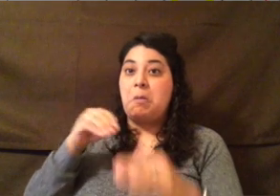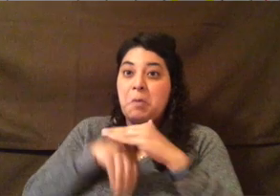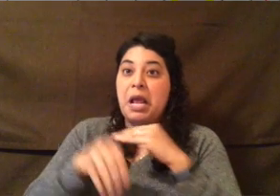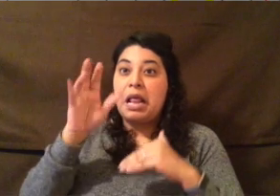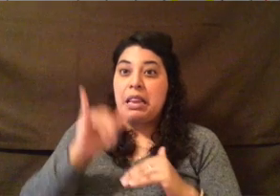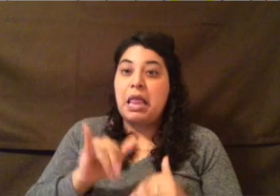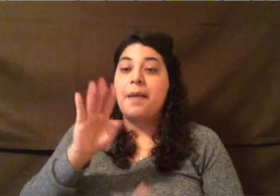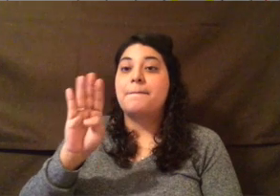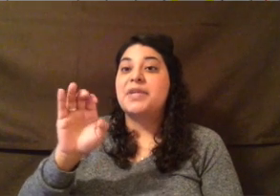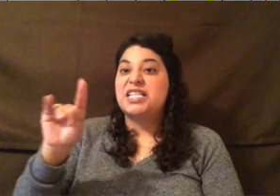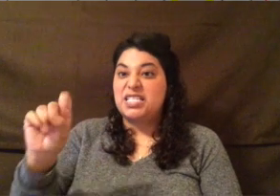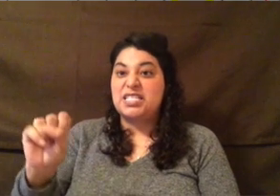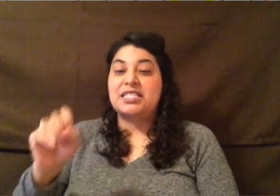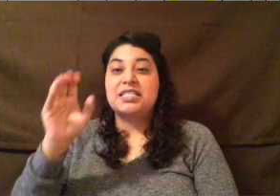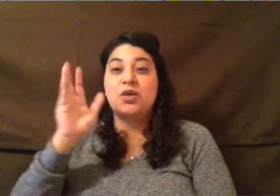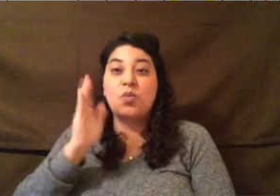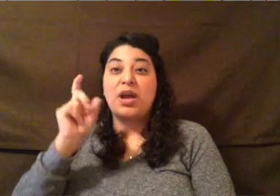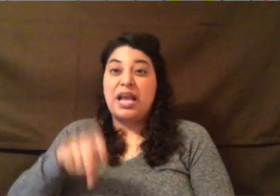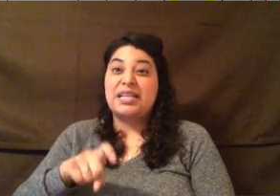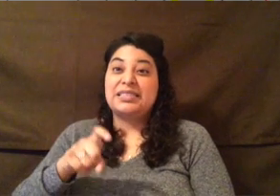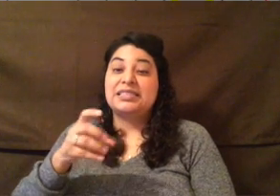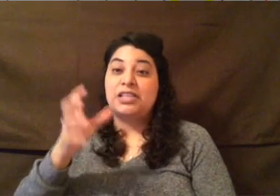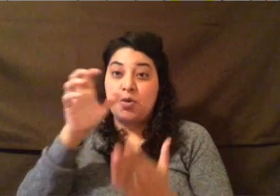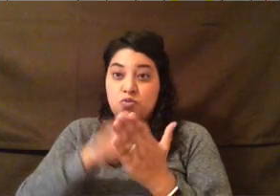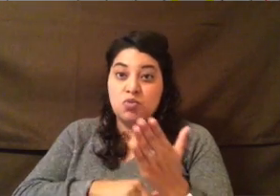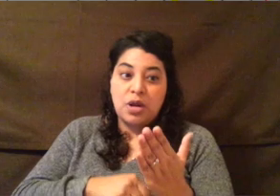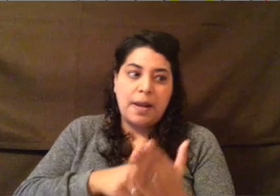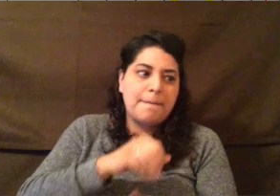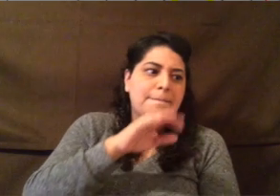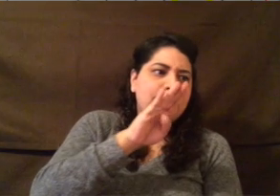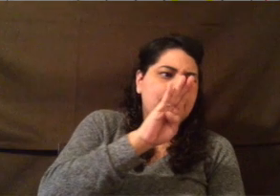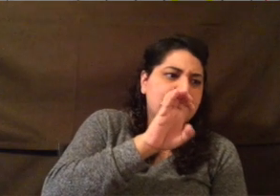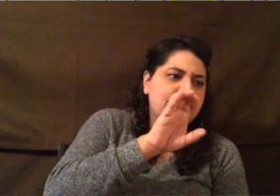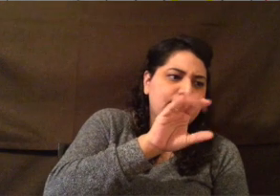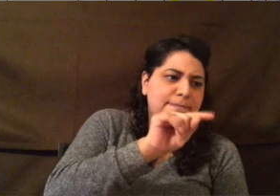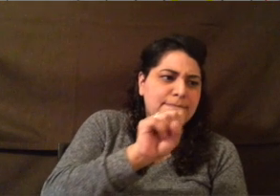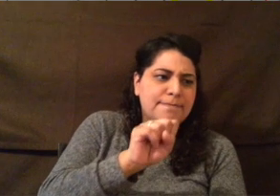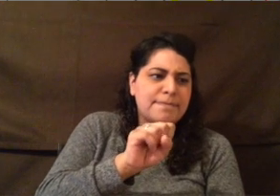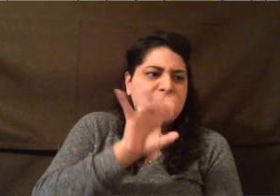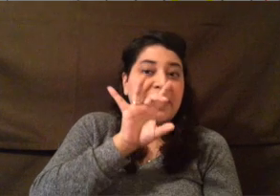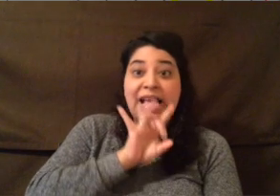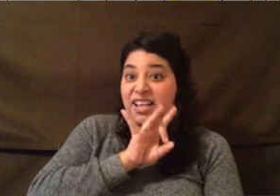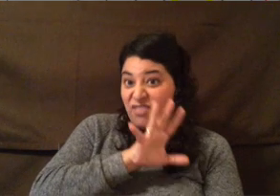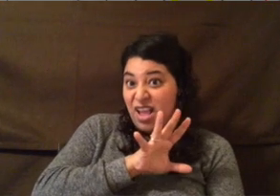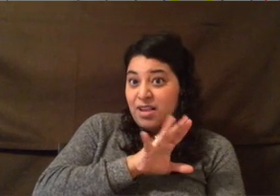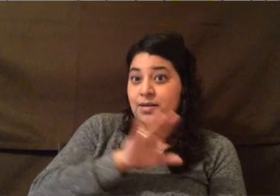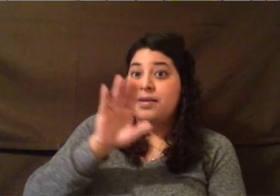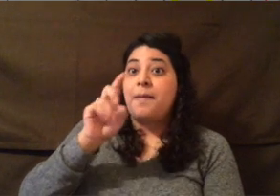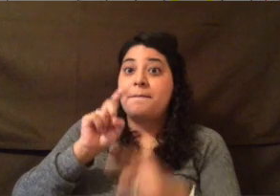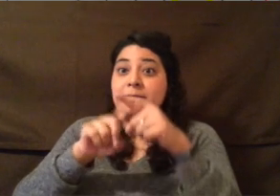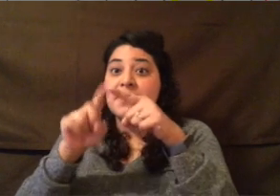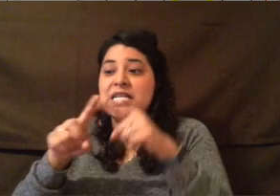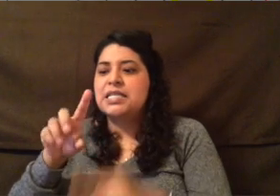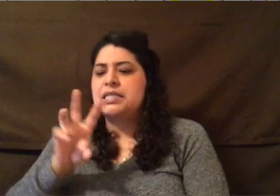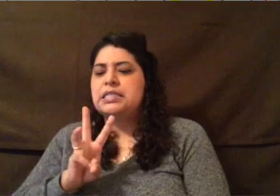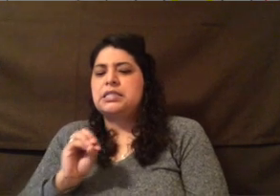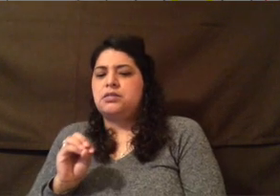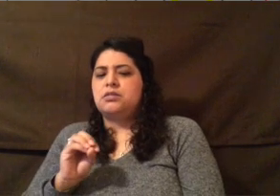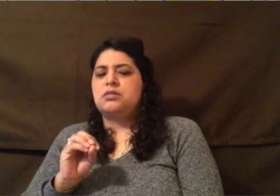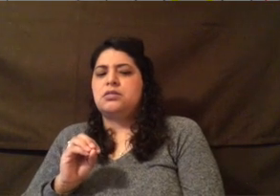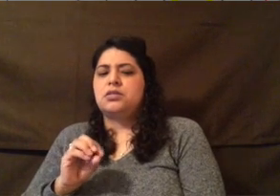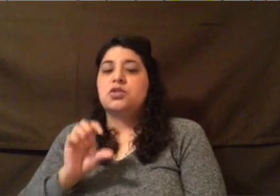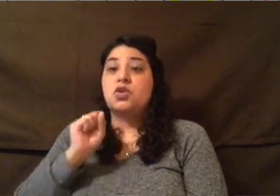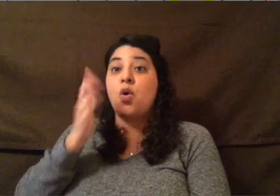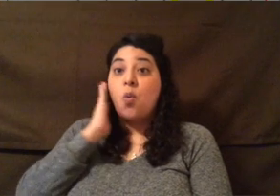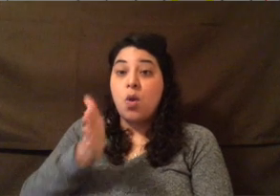going to have to do some subtraction with beets and beans. Beets has 85, beans has 60. So we're going to be taking